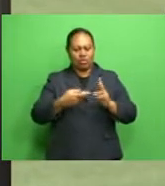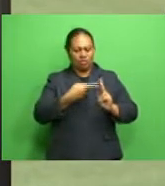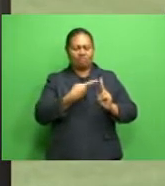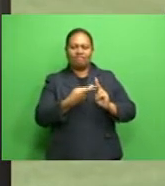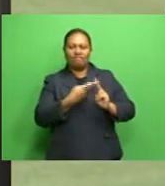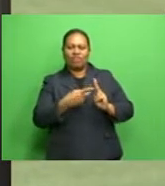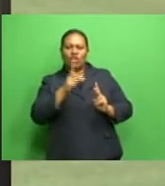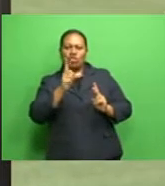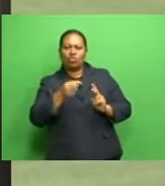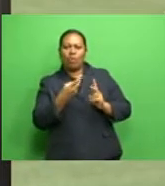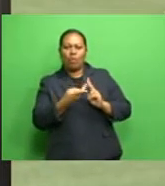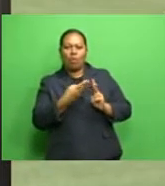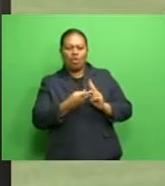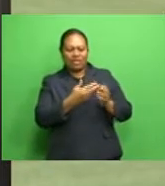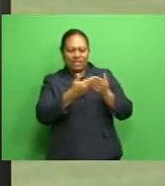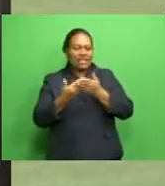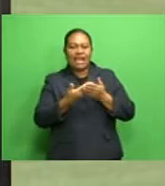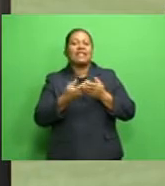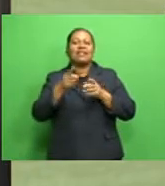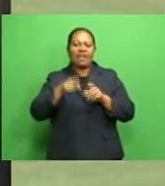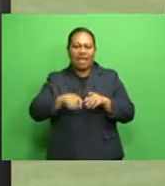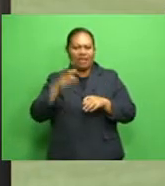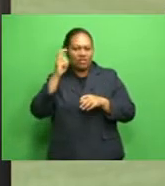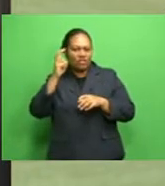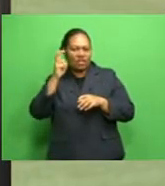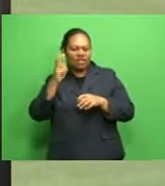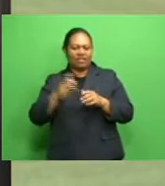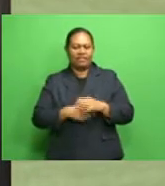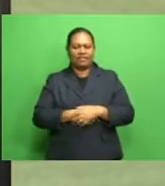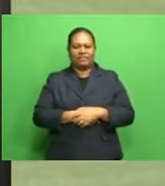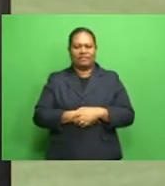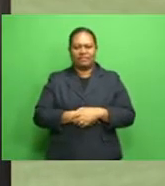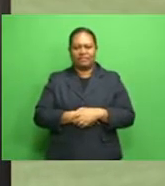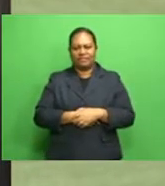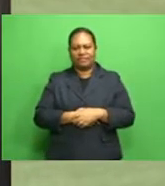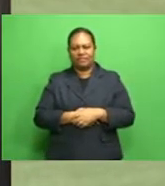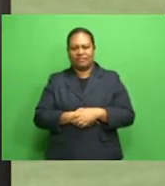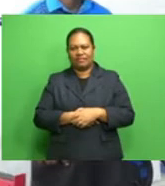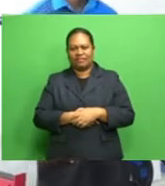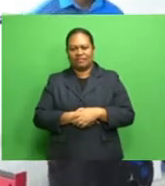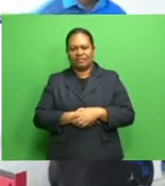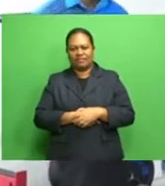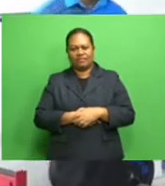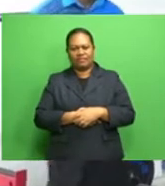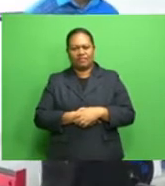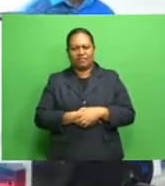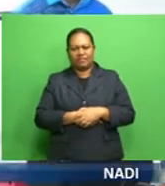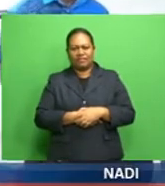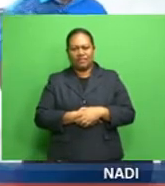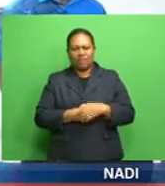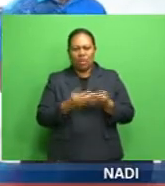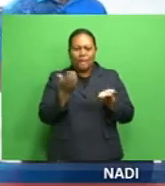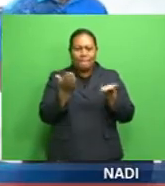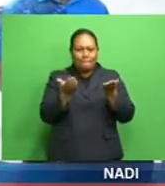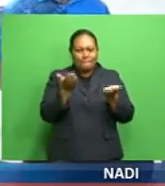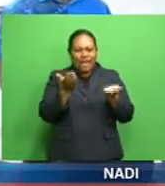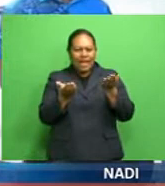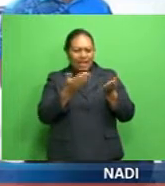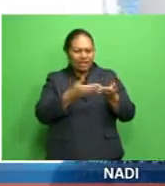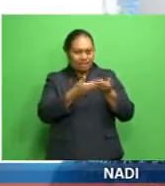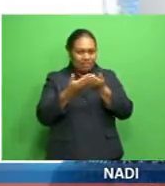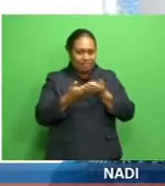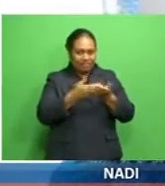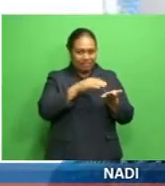trying to remain fit for the next season. Felipe Naikaso with the details. Balancing his studies and